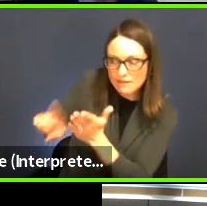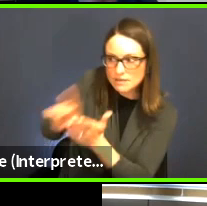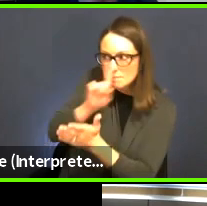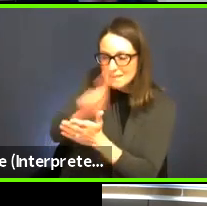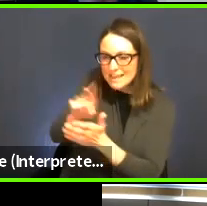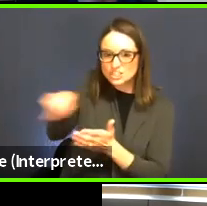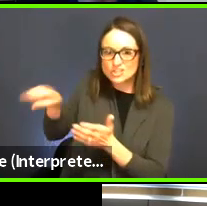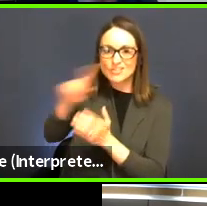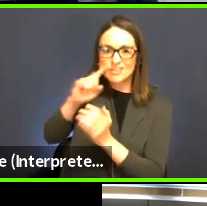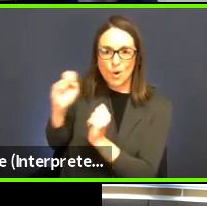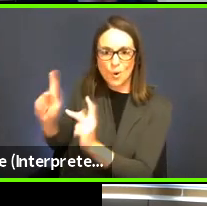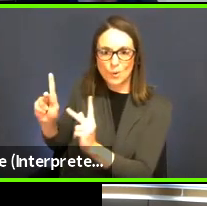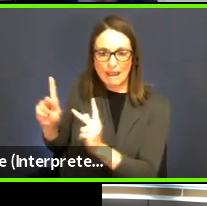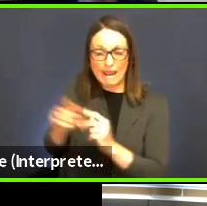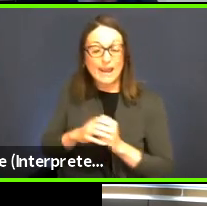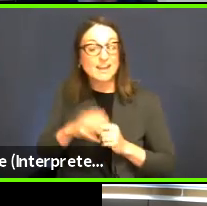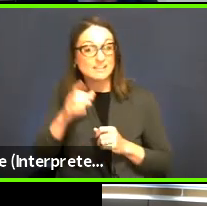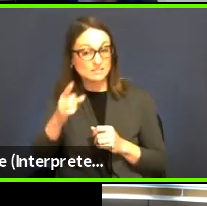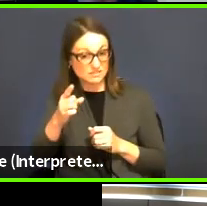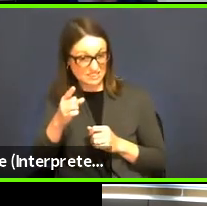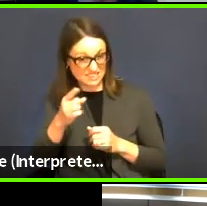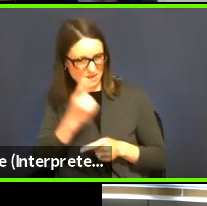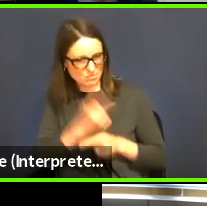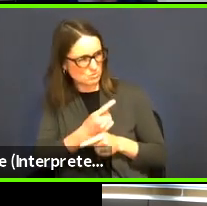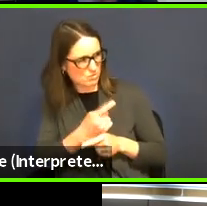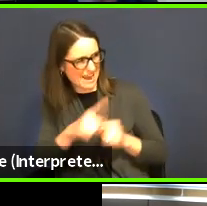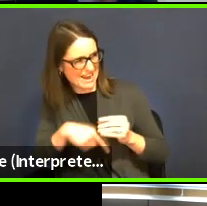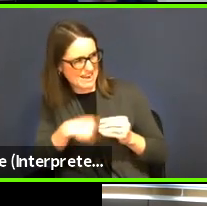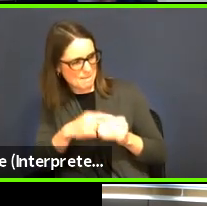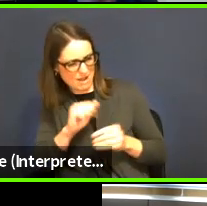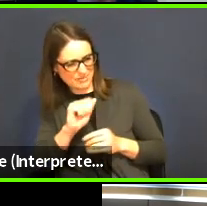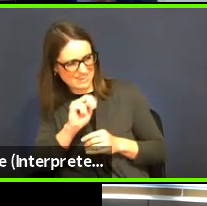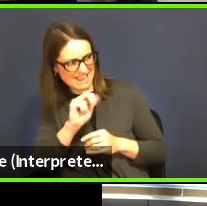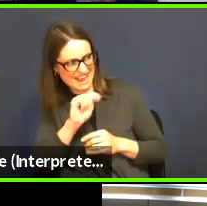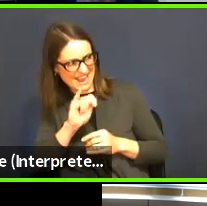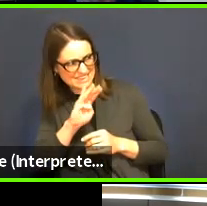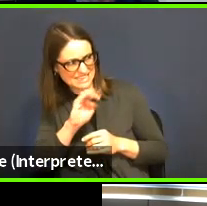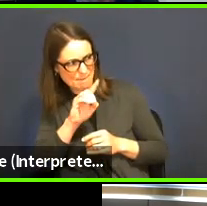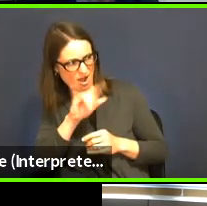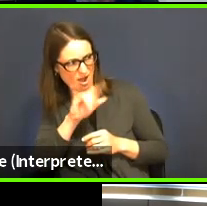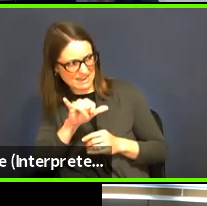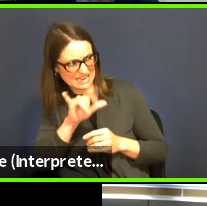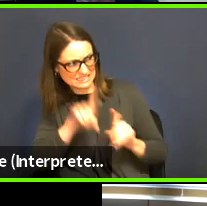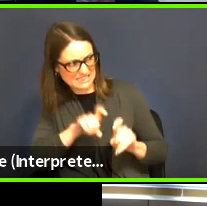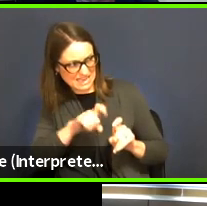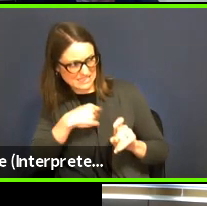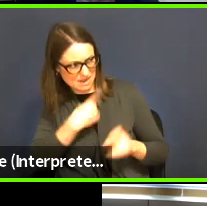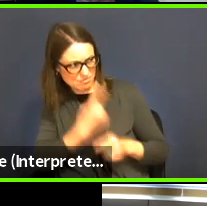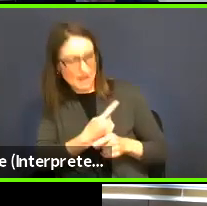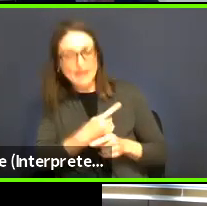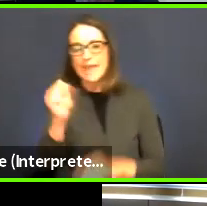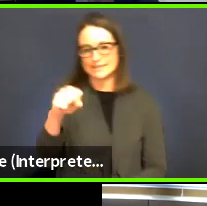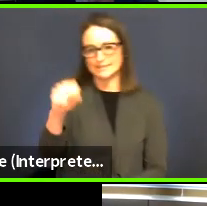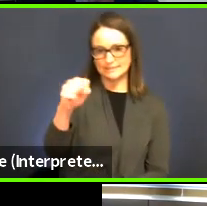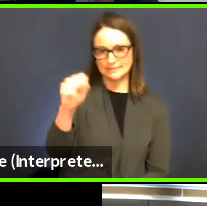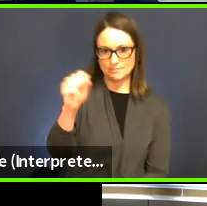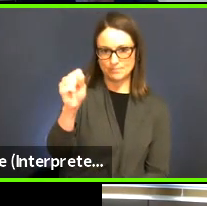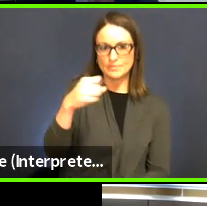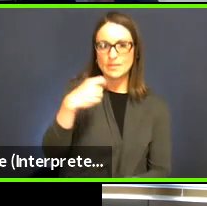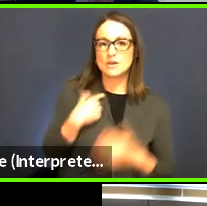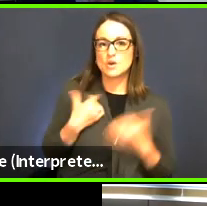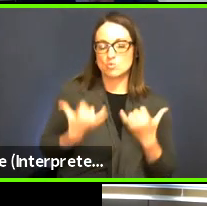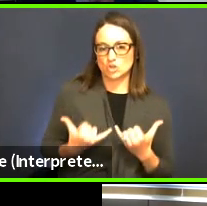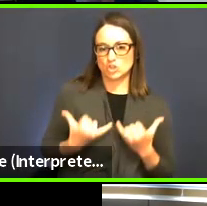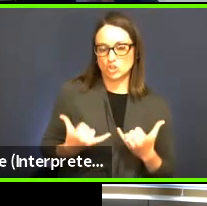that right about the antibody? Yes, that's correct, Katrina. Dr. Jordan, we are currently doing